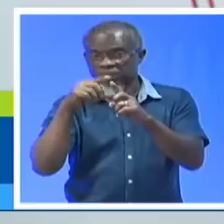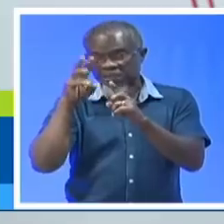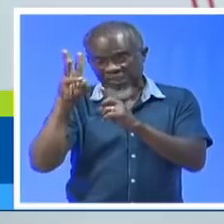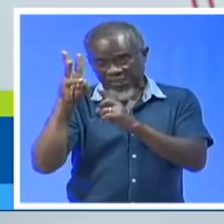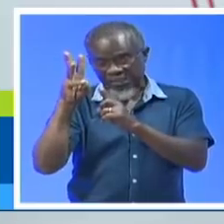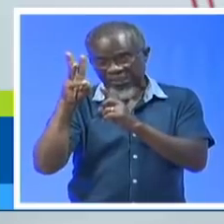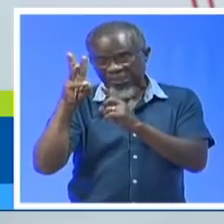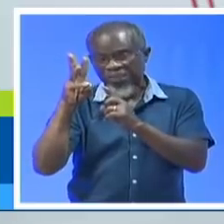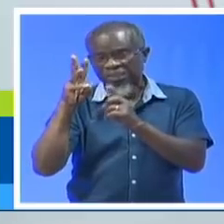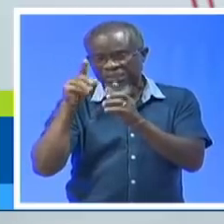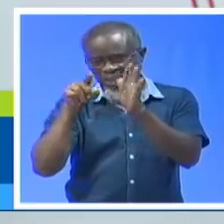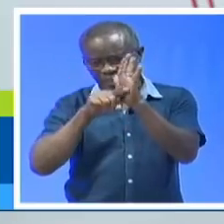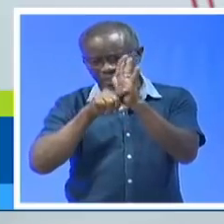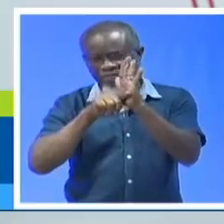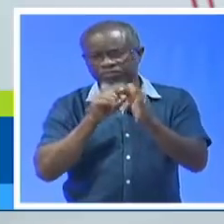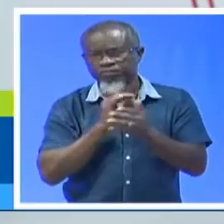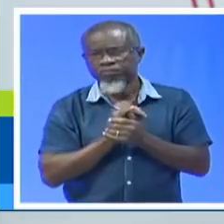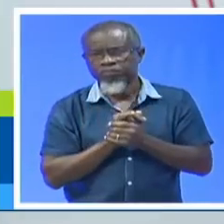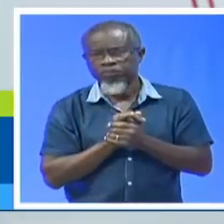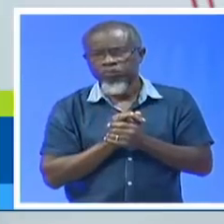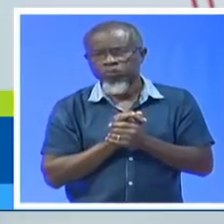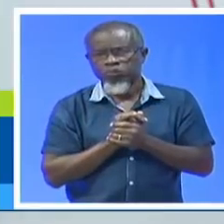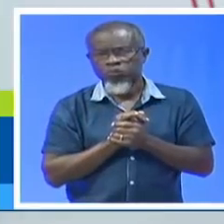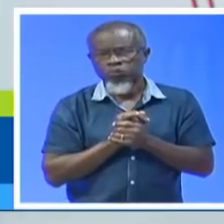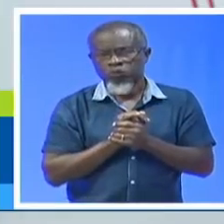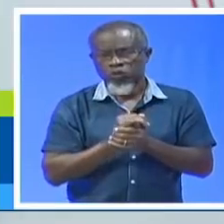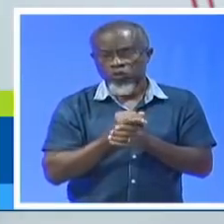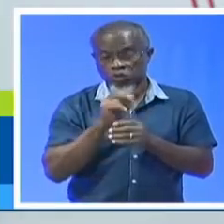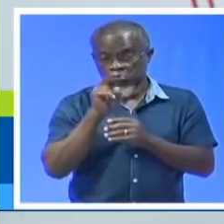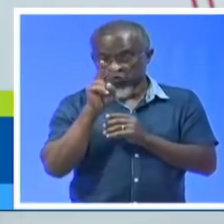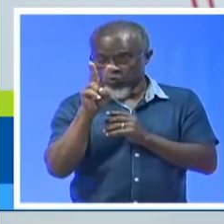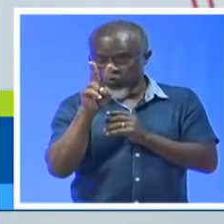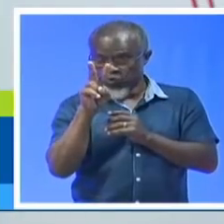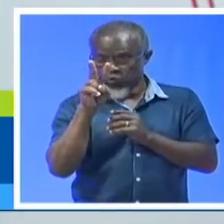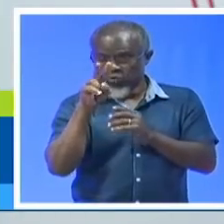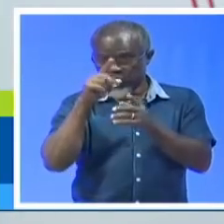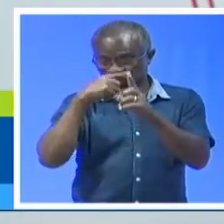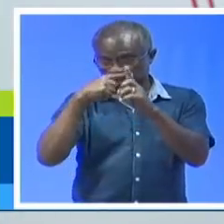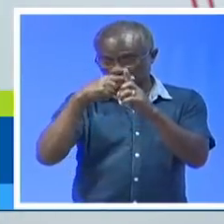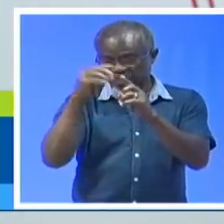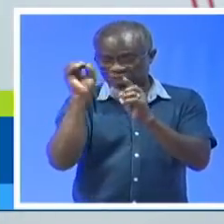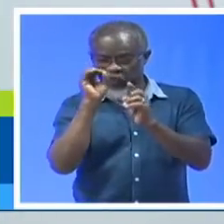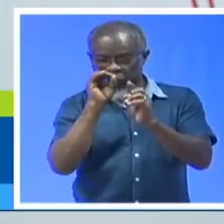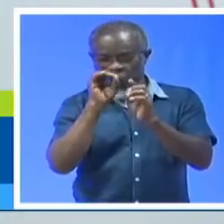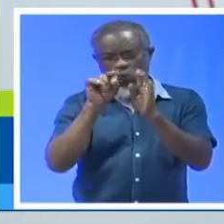East, 2 positive, 0 negative, 5 pending.